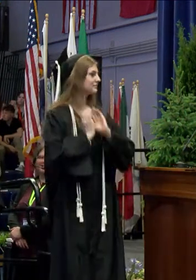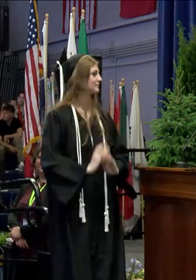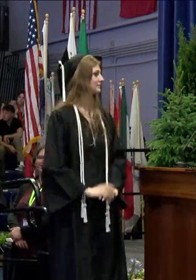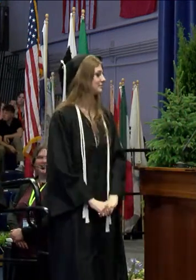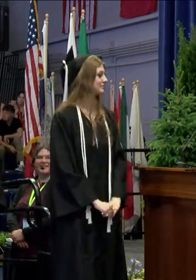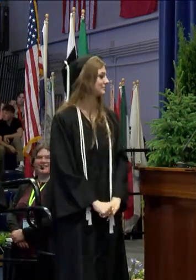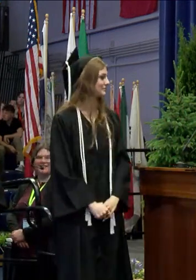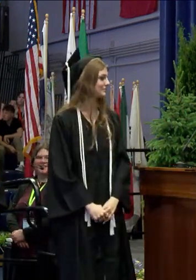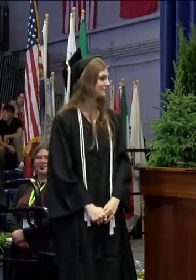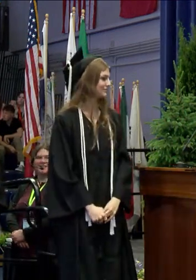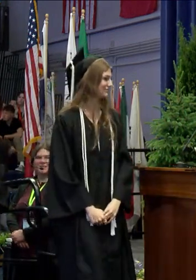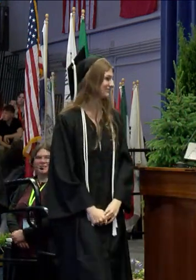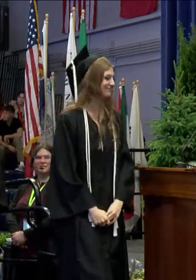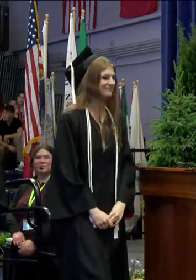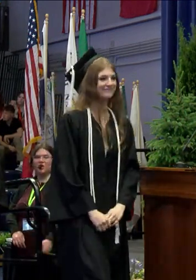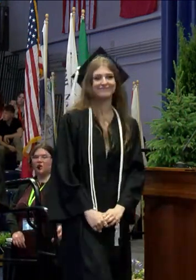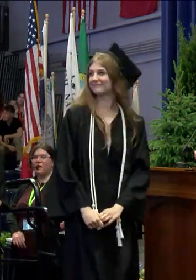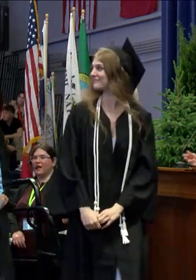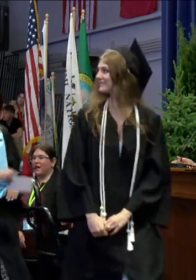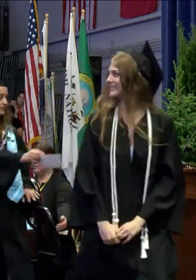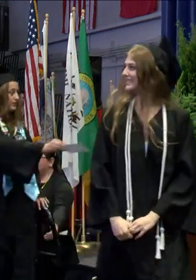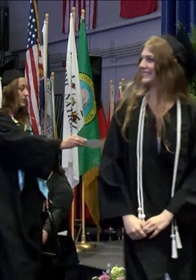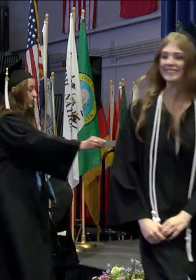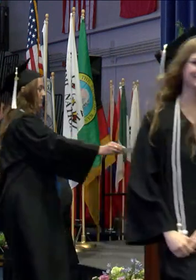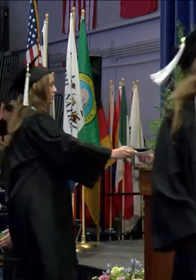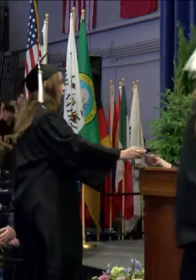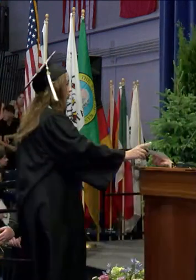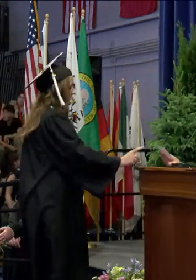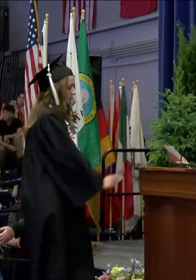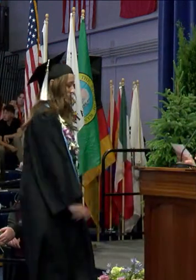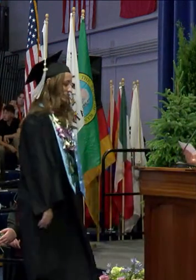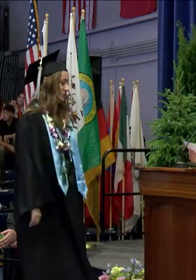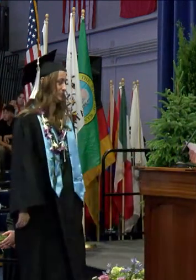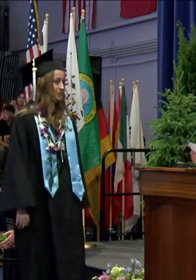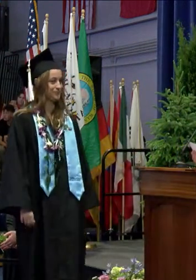Sage Perry, University Honors College.